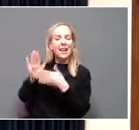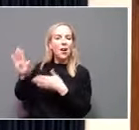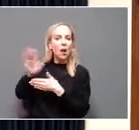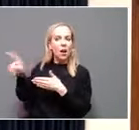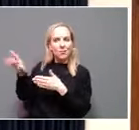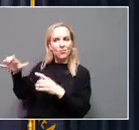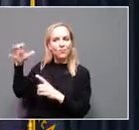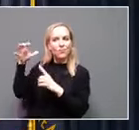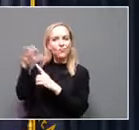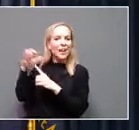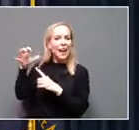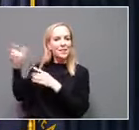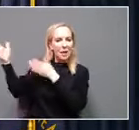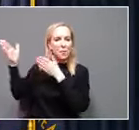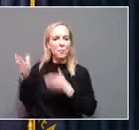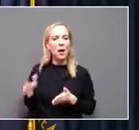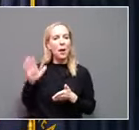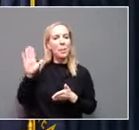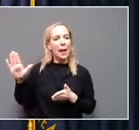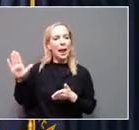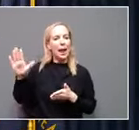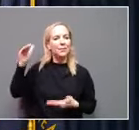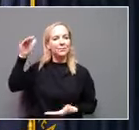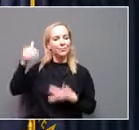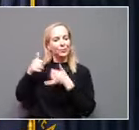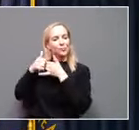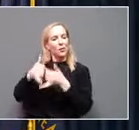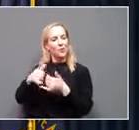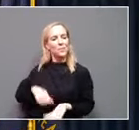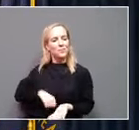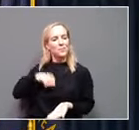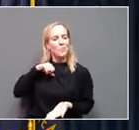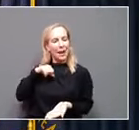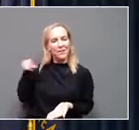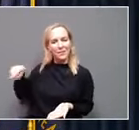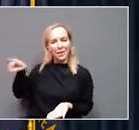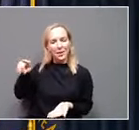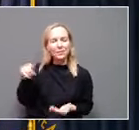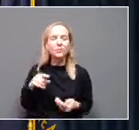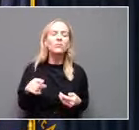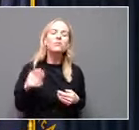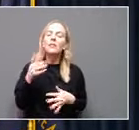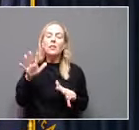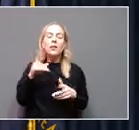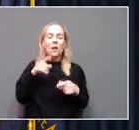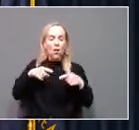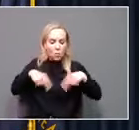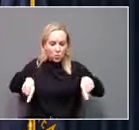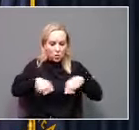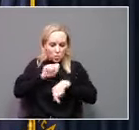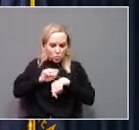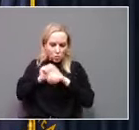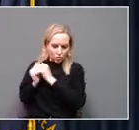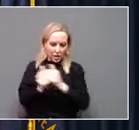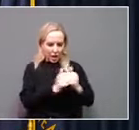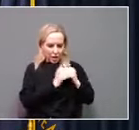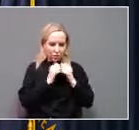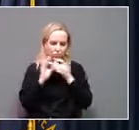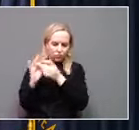trophy. We are proud of them. This was something where everybody from the start worked together. It was a big win